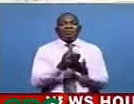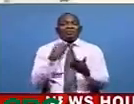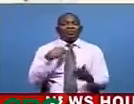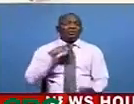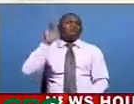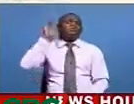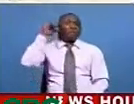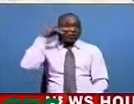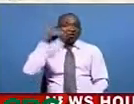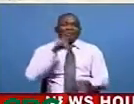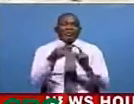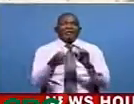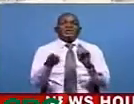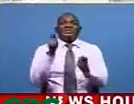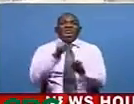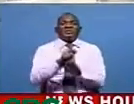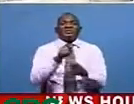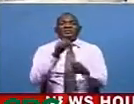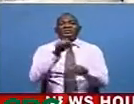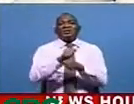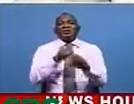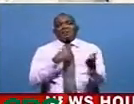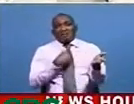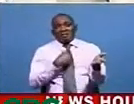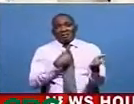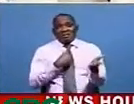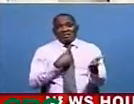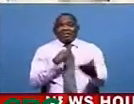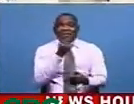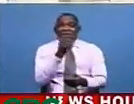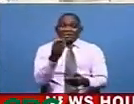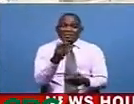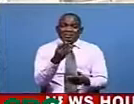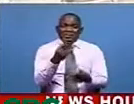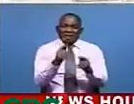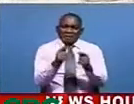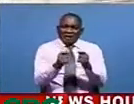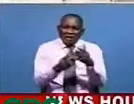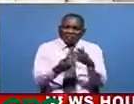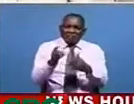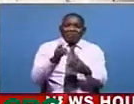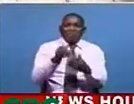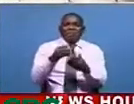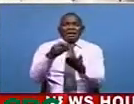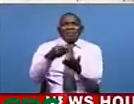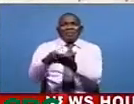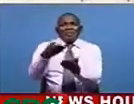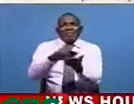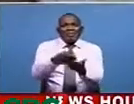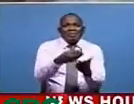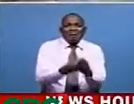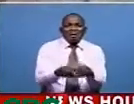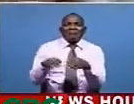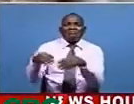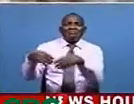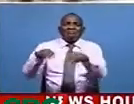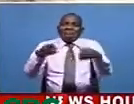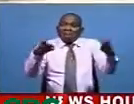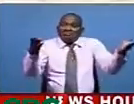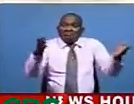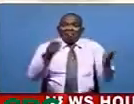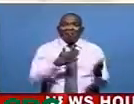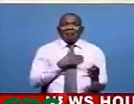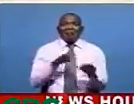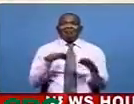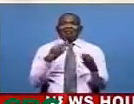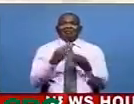no one. This is it. So, it's one thing to the other. Buying and selling, that's it. My family